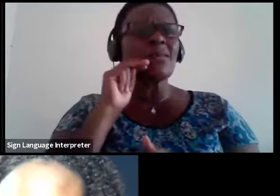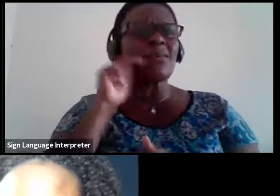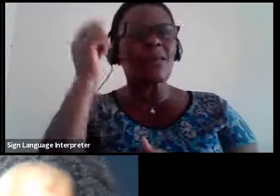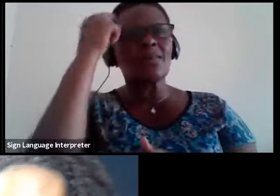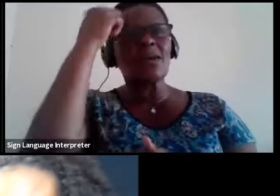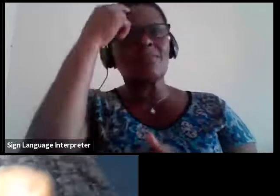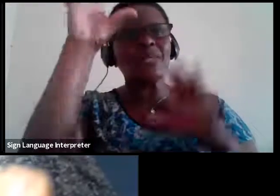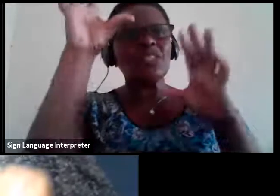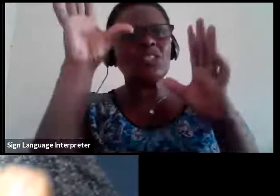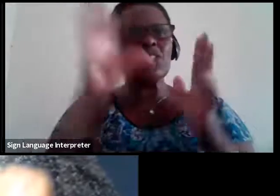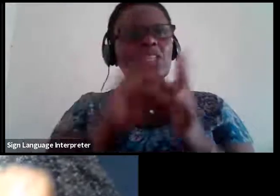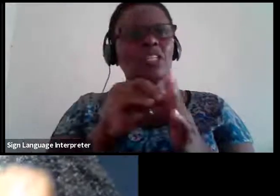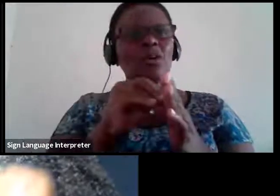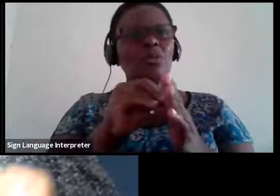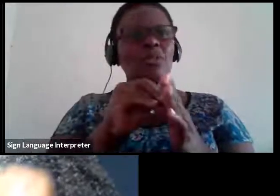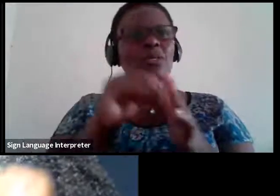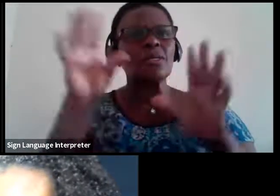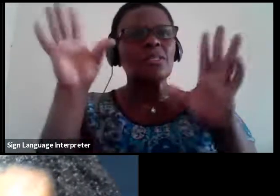shut down Twitter,